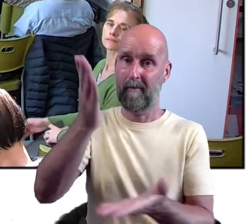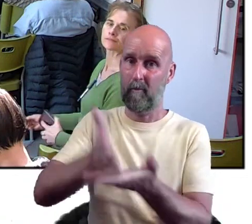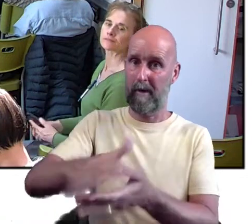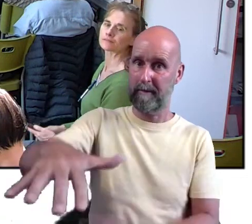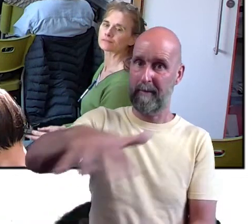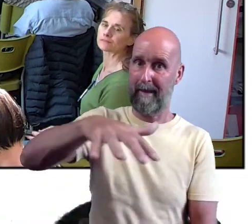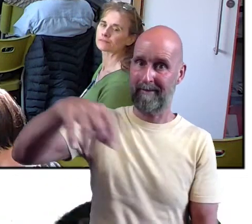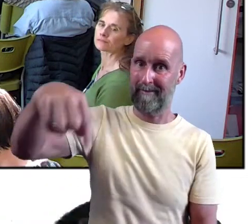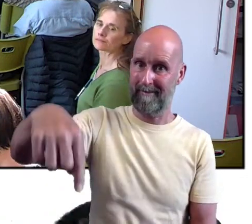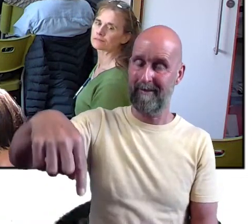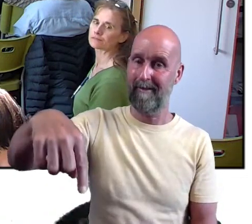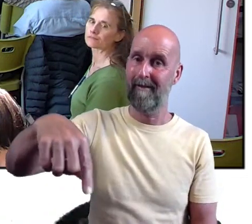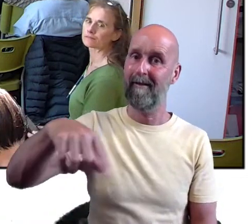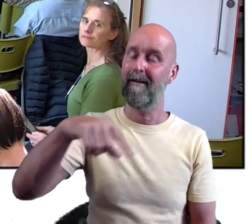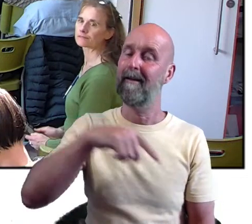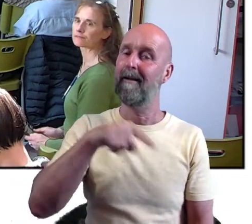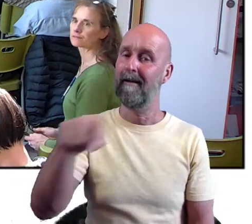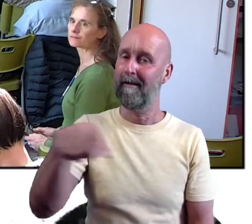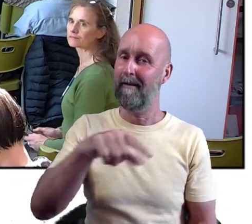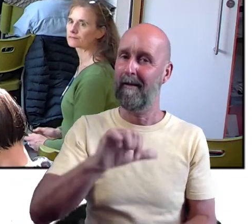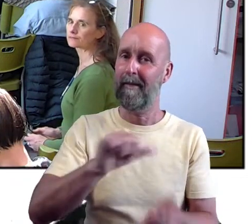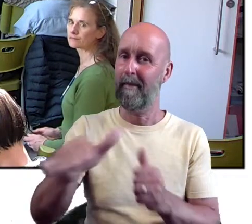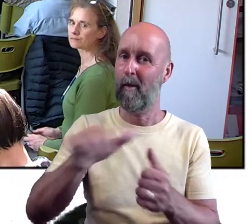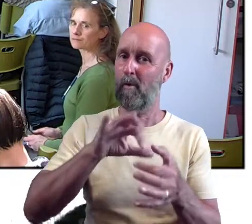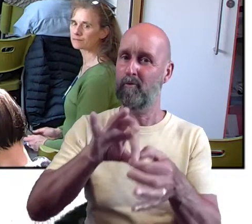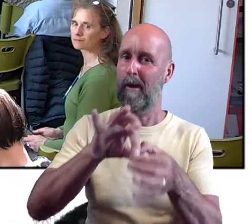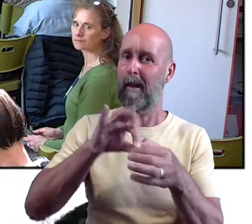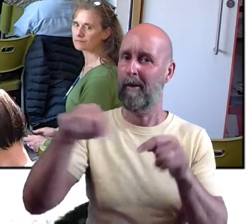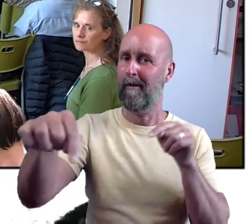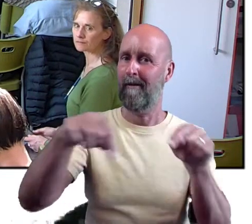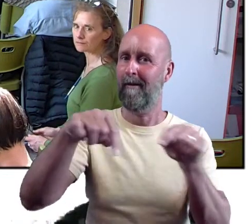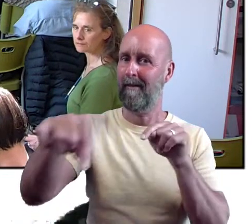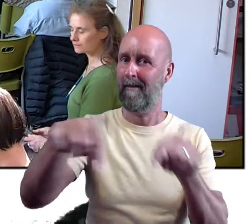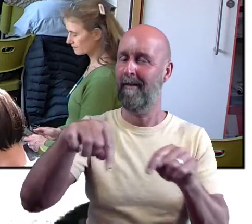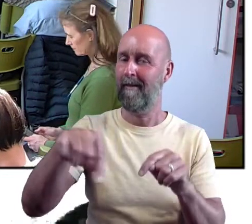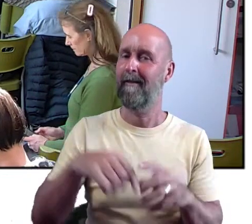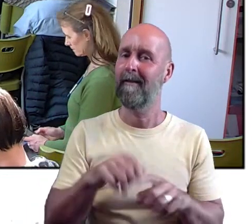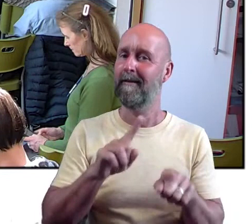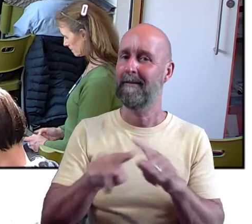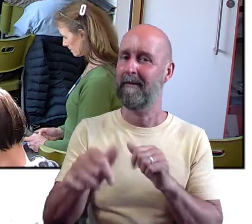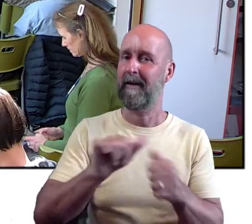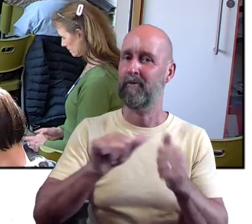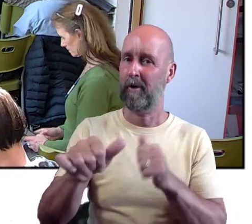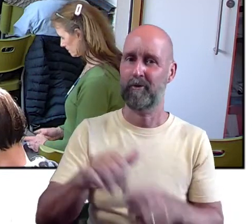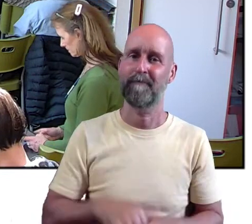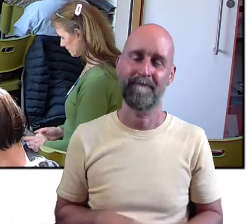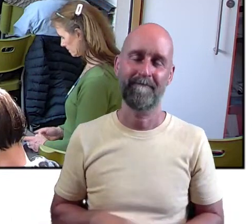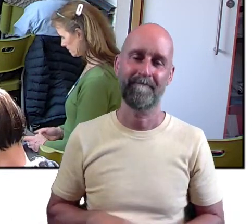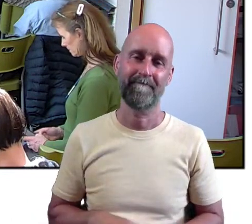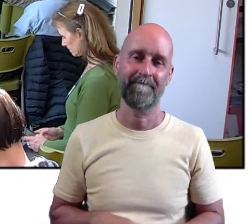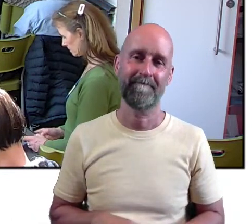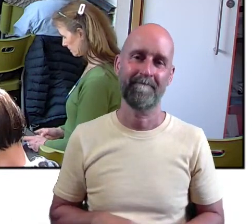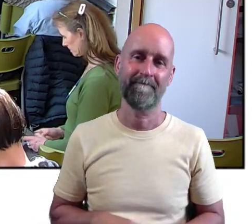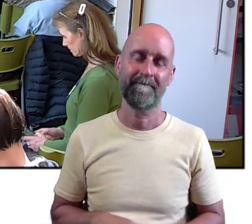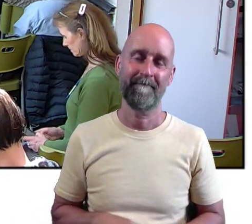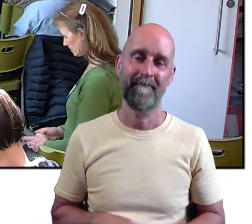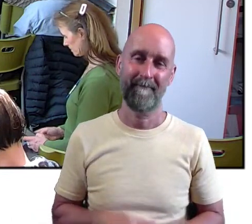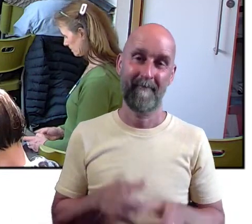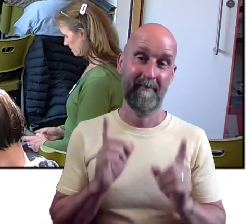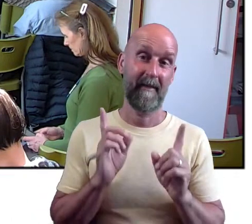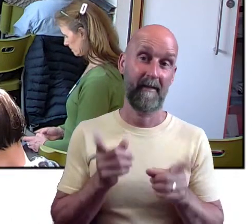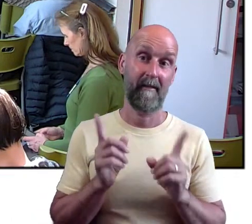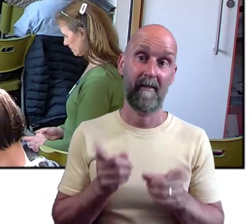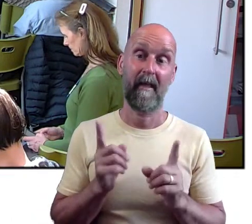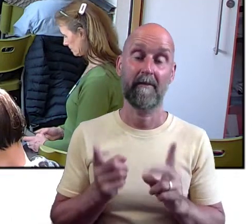kind of played about with the relationship between those two like forms of interaction. So yeah, I think that is like just